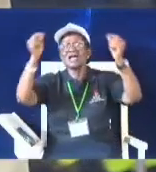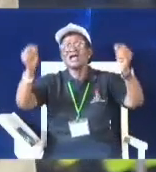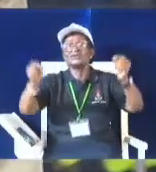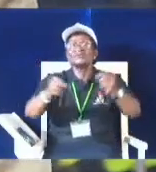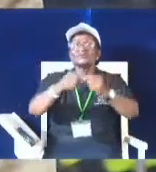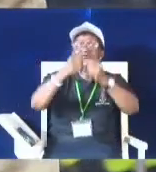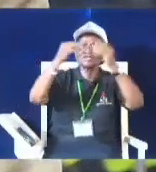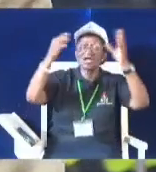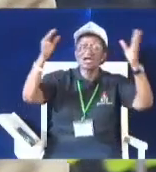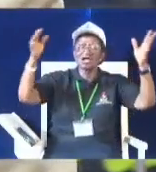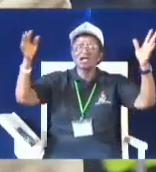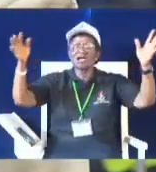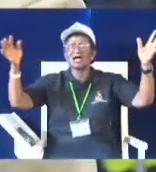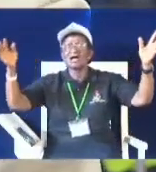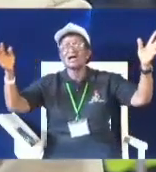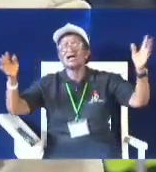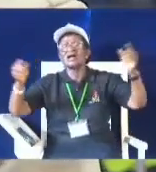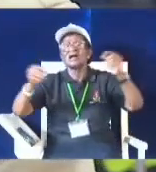Alleluia.